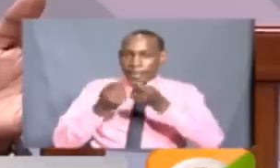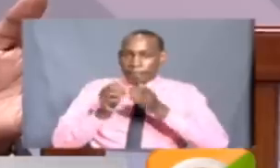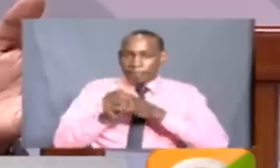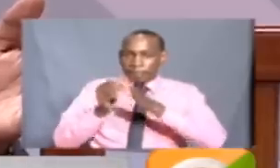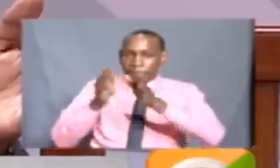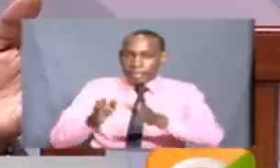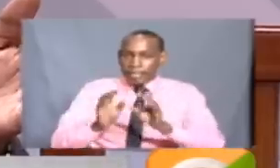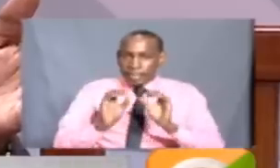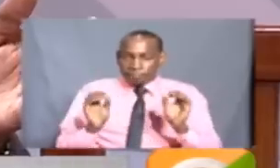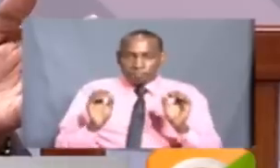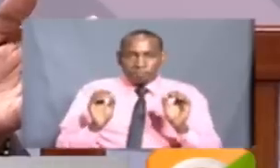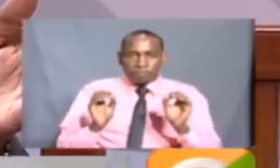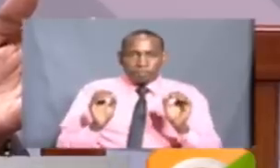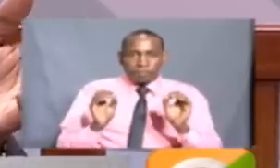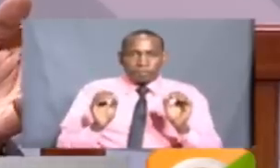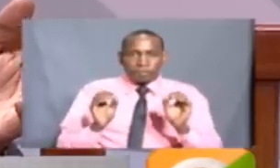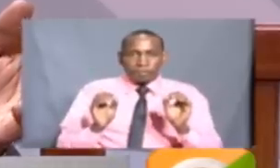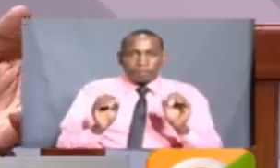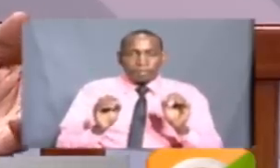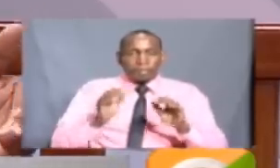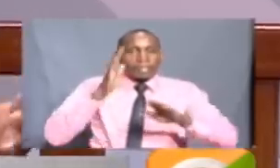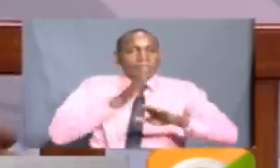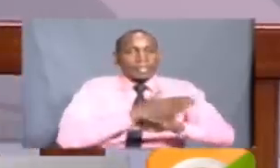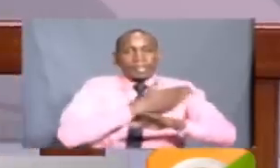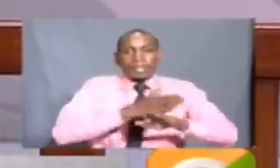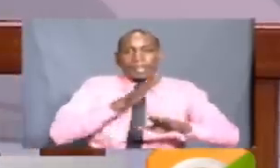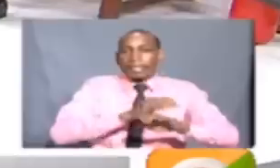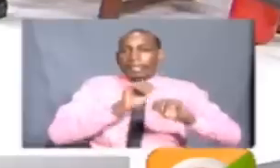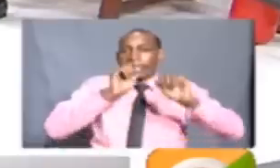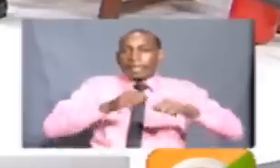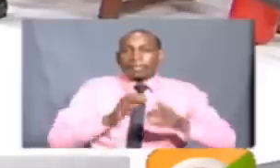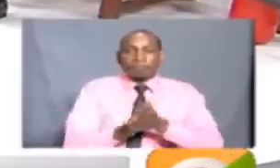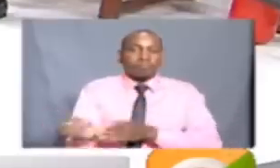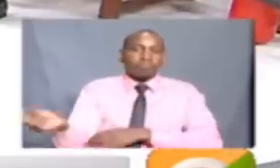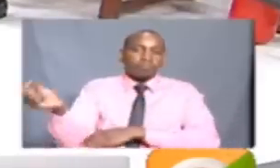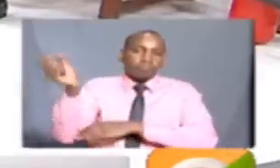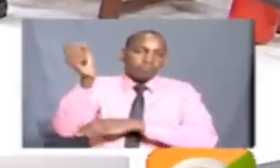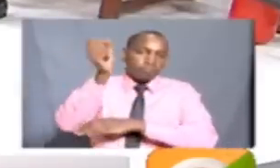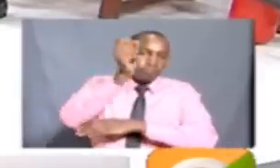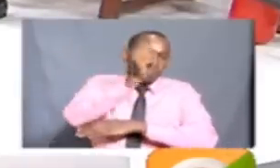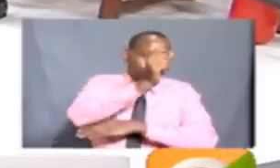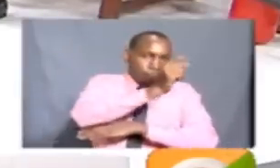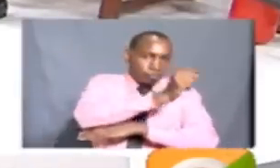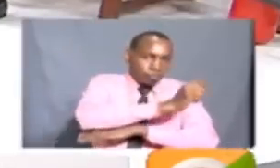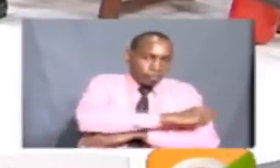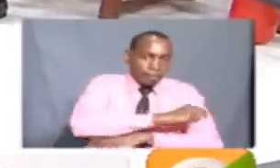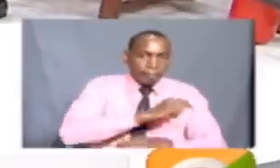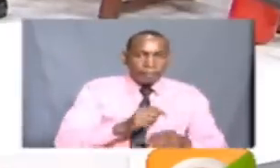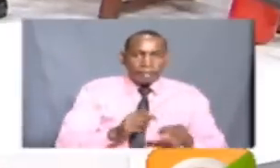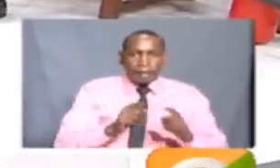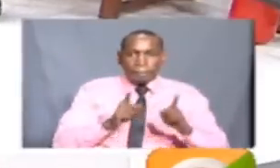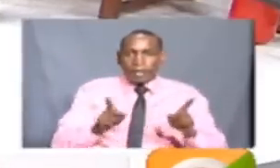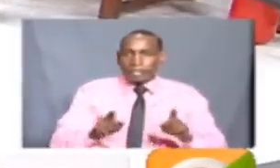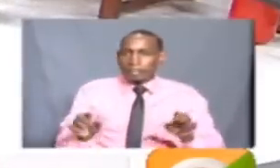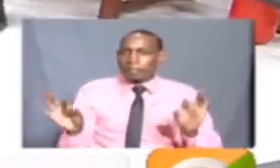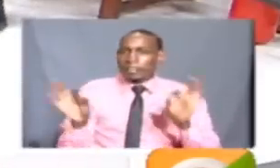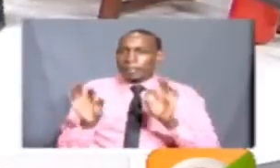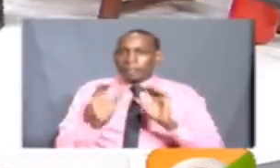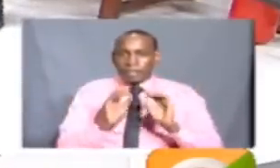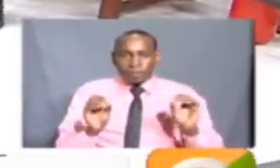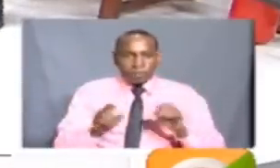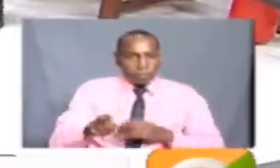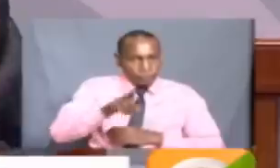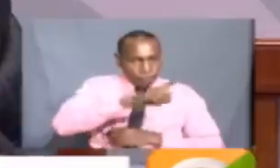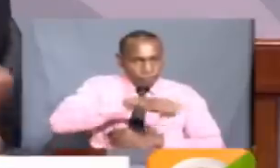you can sing all you want. And all day long. And all day long. Yeah. they'd not be impressed. That is where we